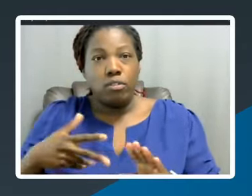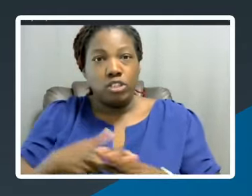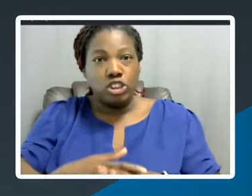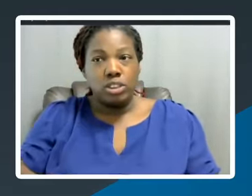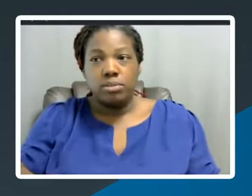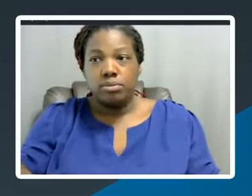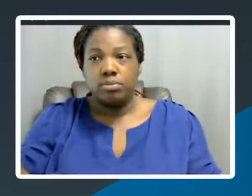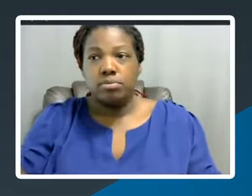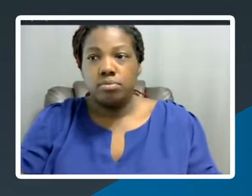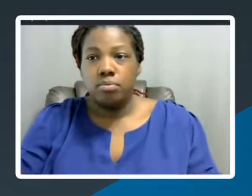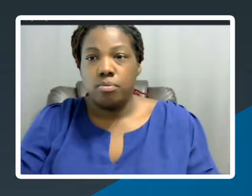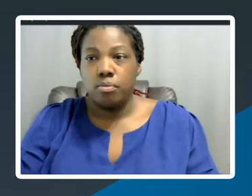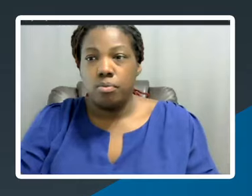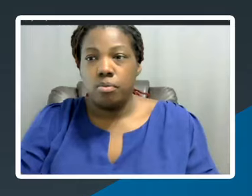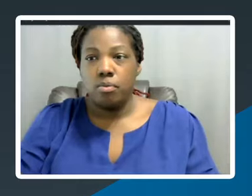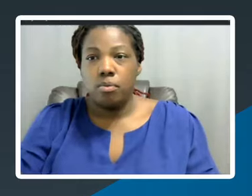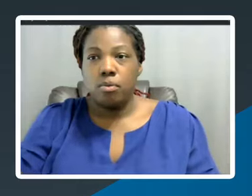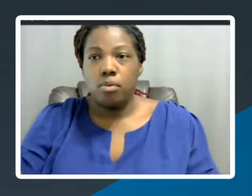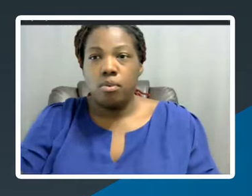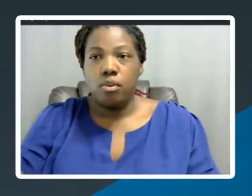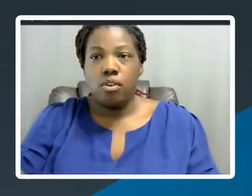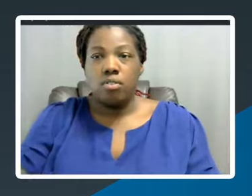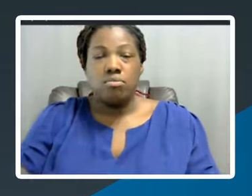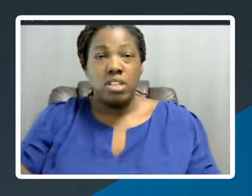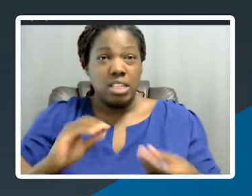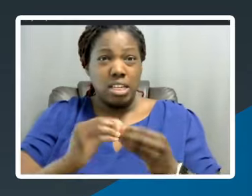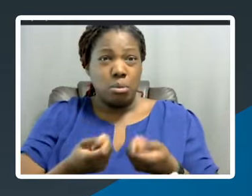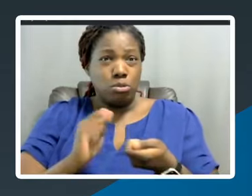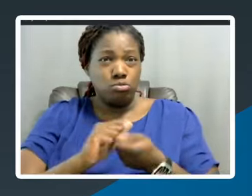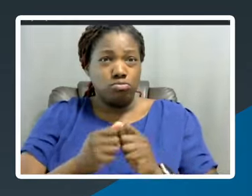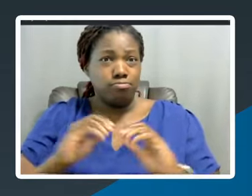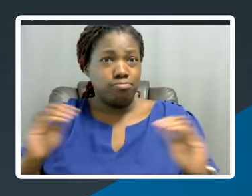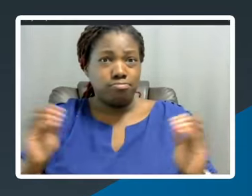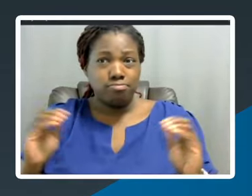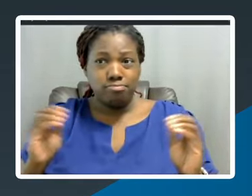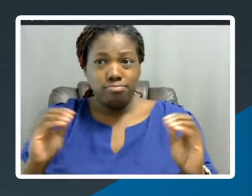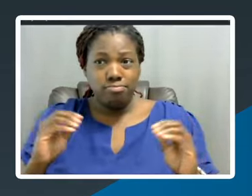Turns out there's no change. The amount of cheating has not